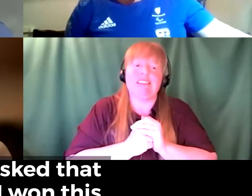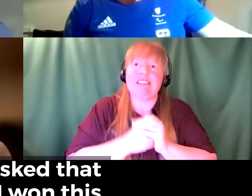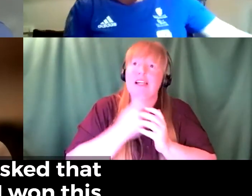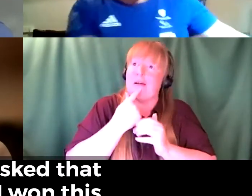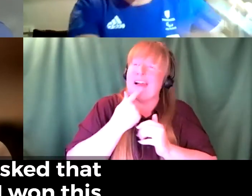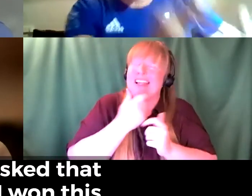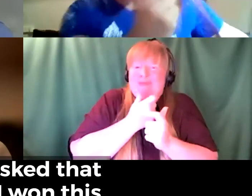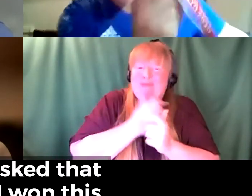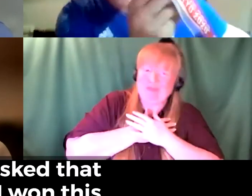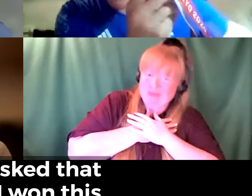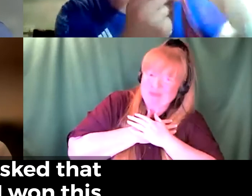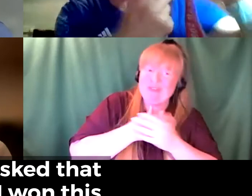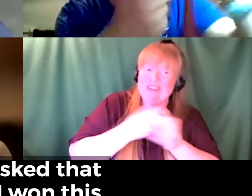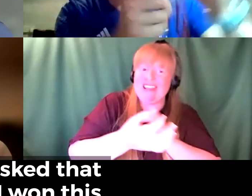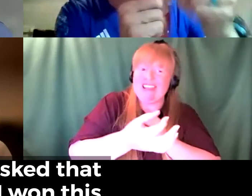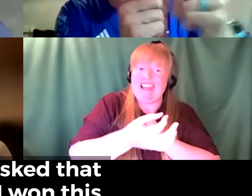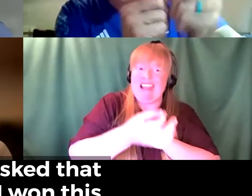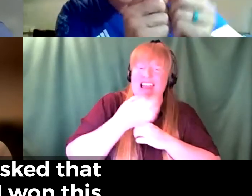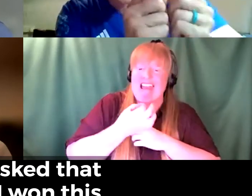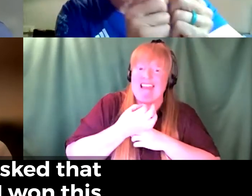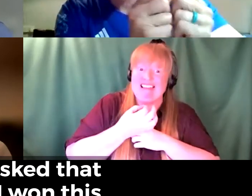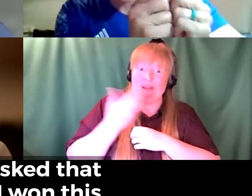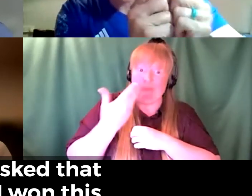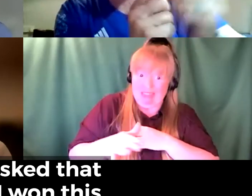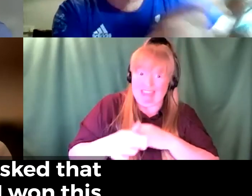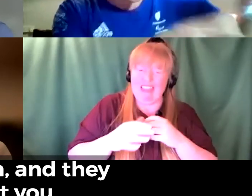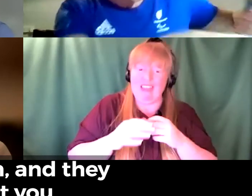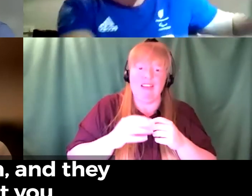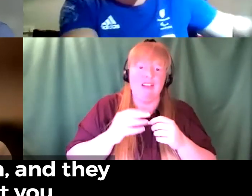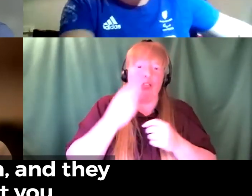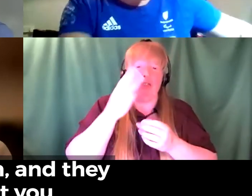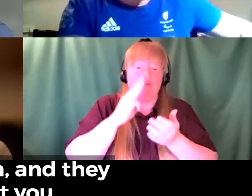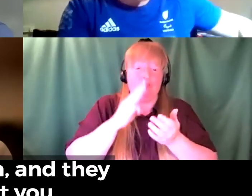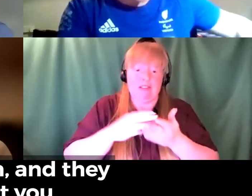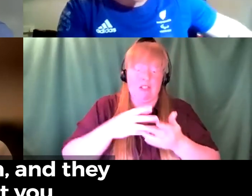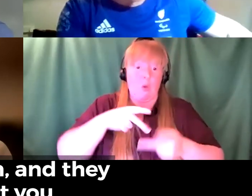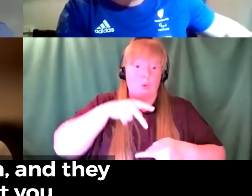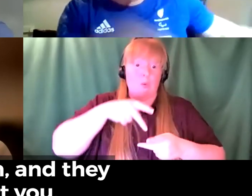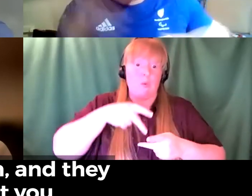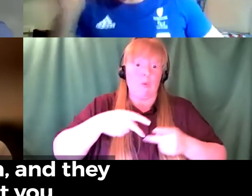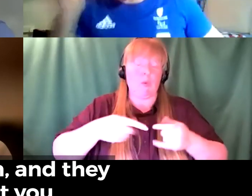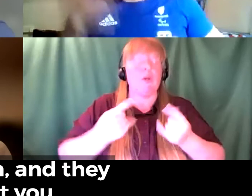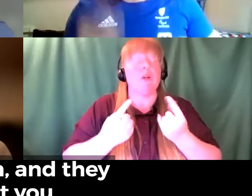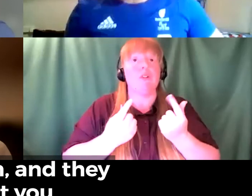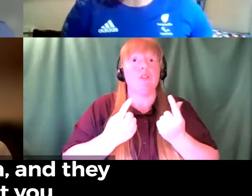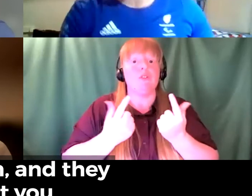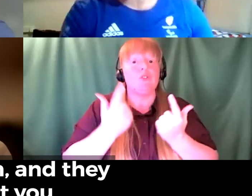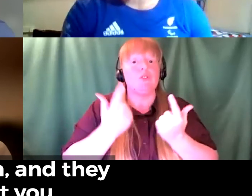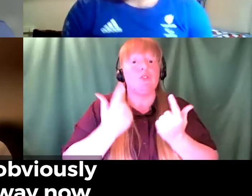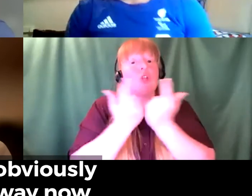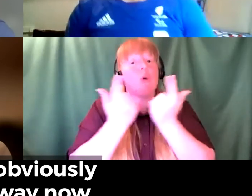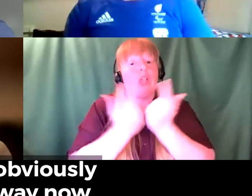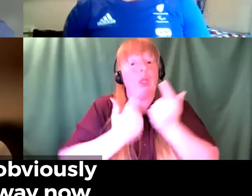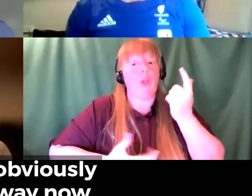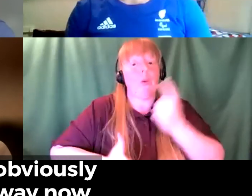that about 3 minutes after I won this. And yeah, I was still out of breath, and they just fire that straight at you.